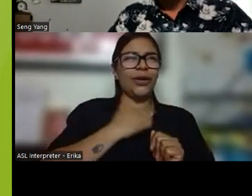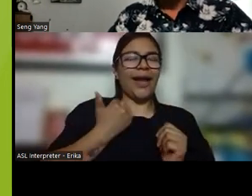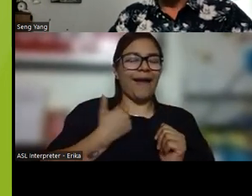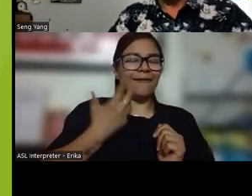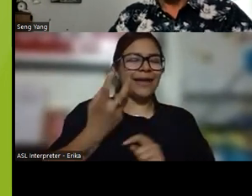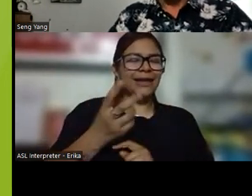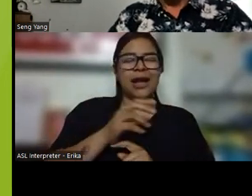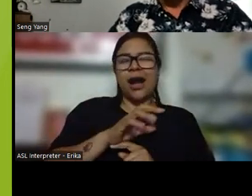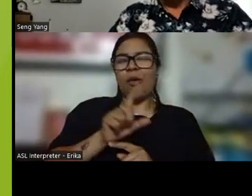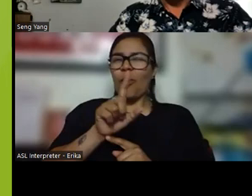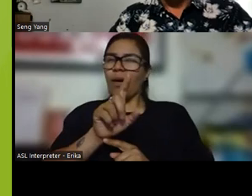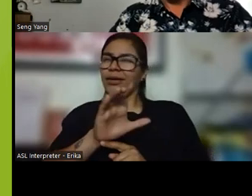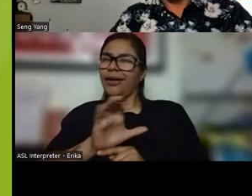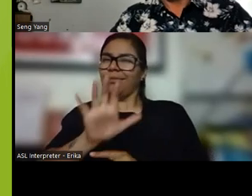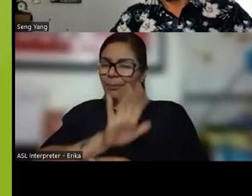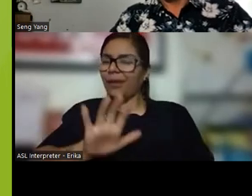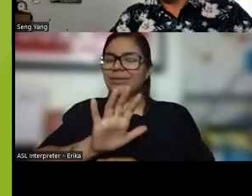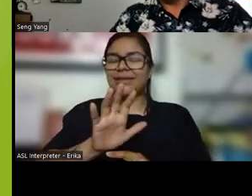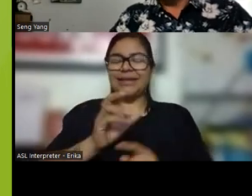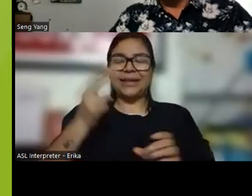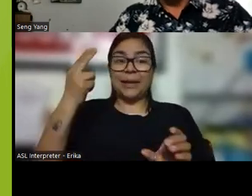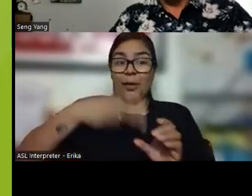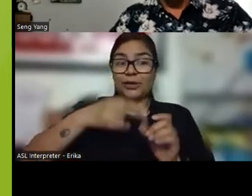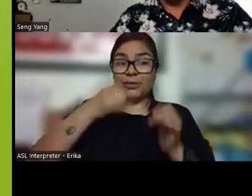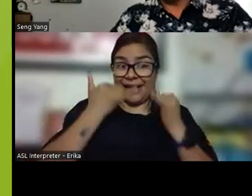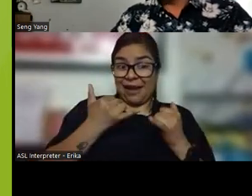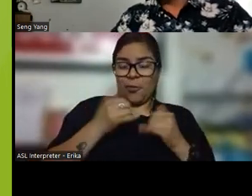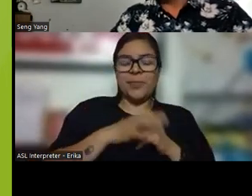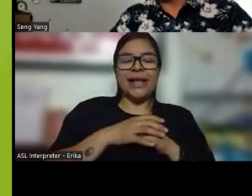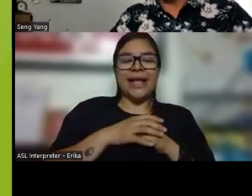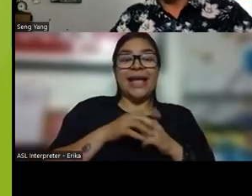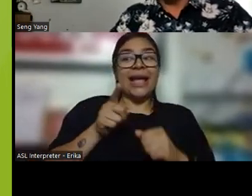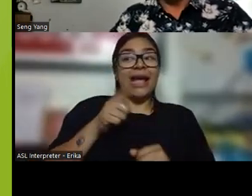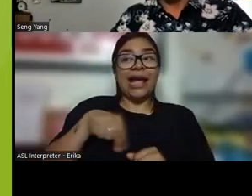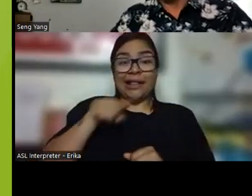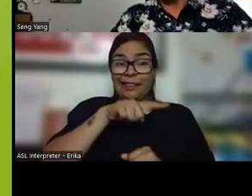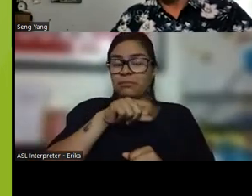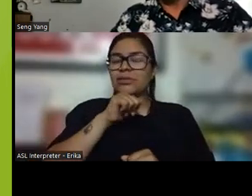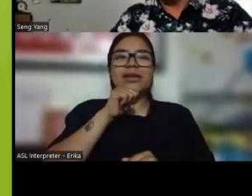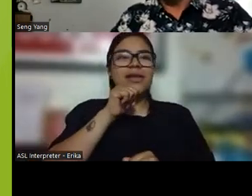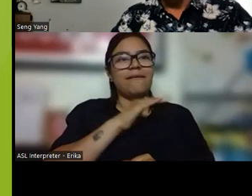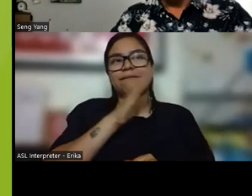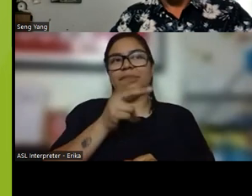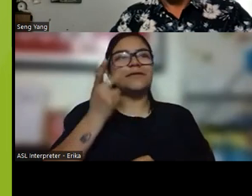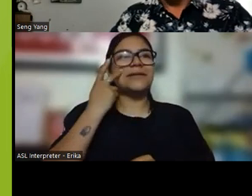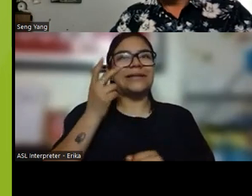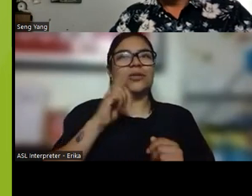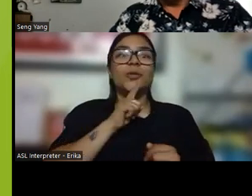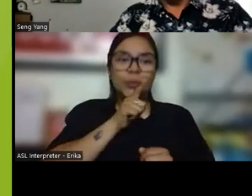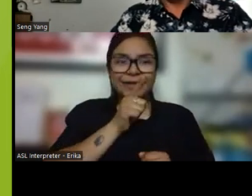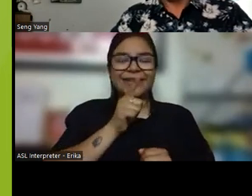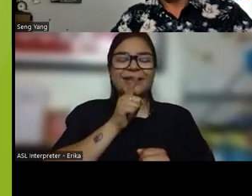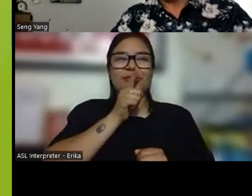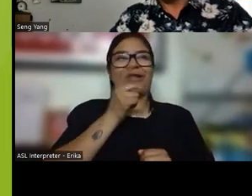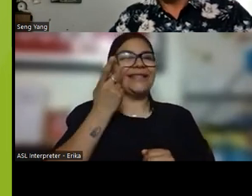to 100 elderly participants, and a lot of them have never go field trip out of the city or somewhere,